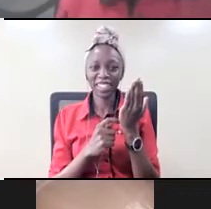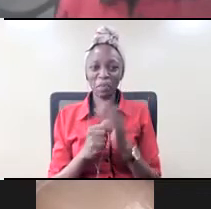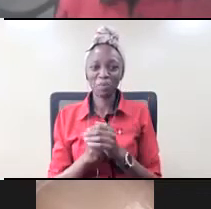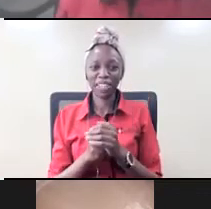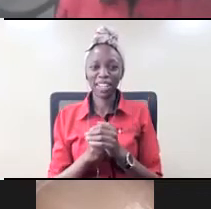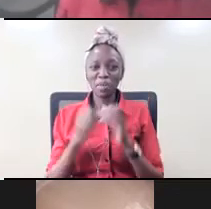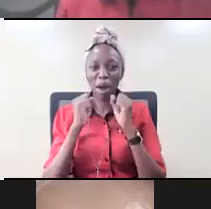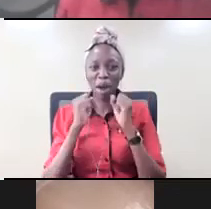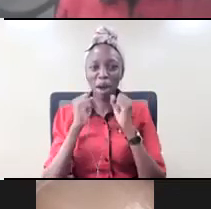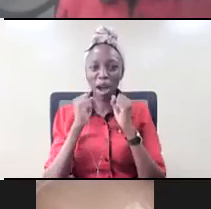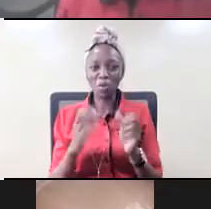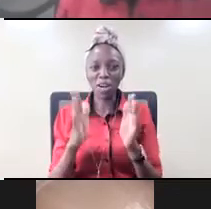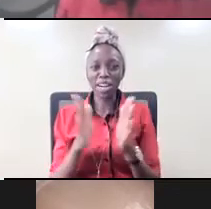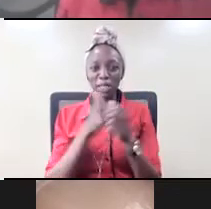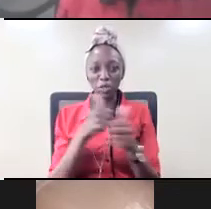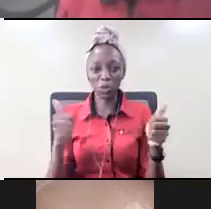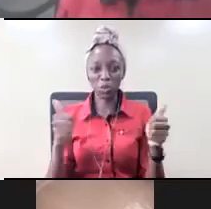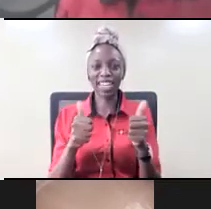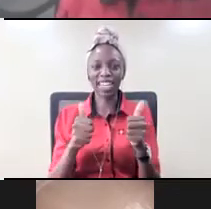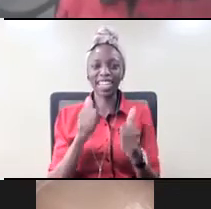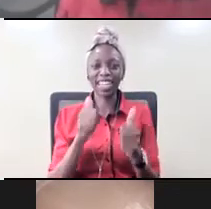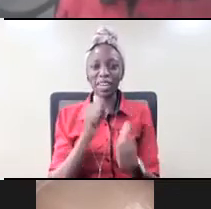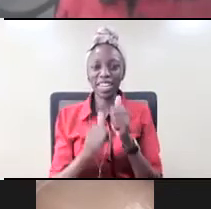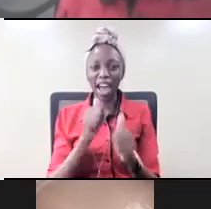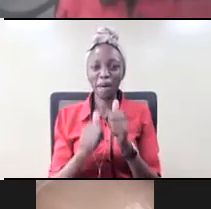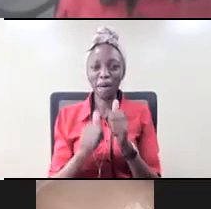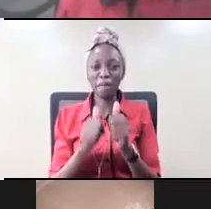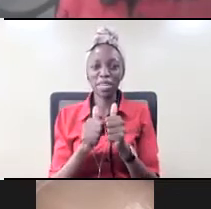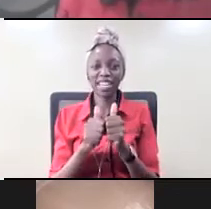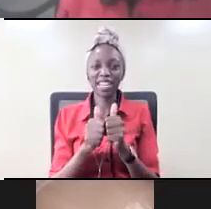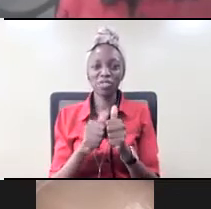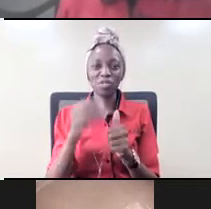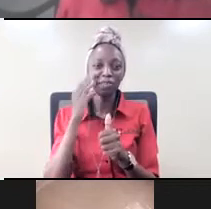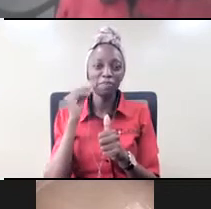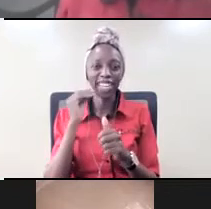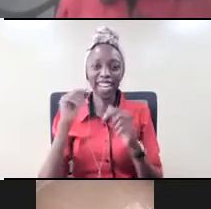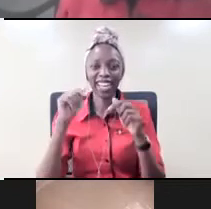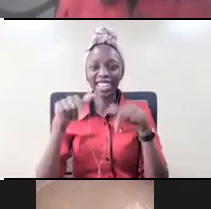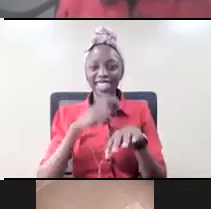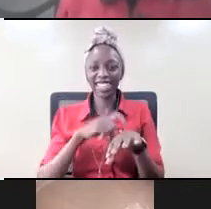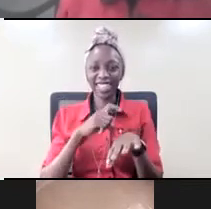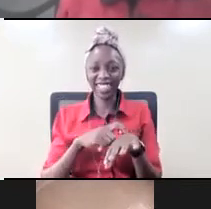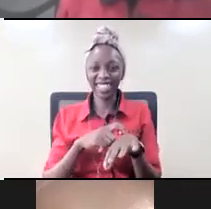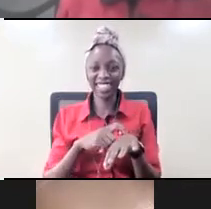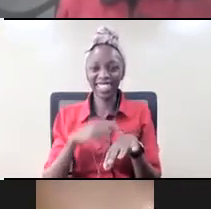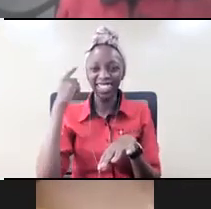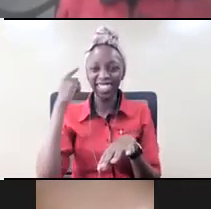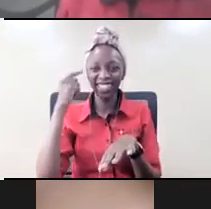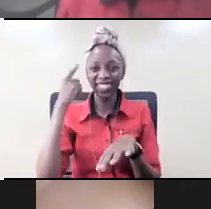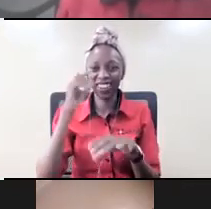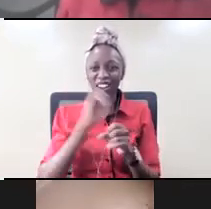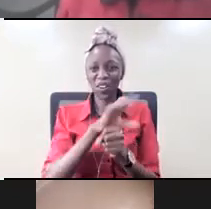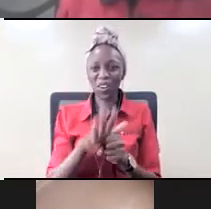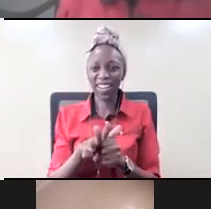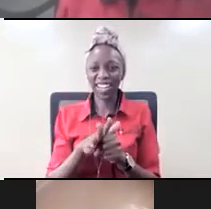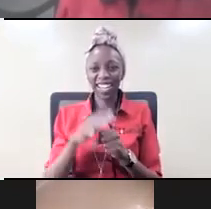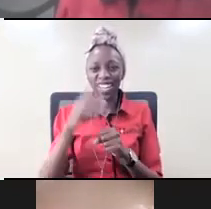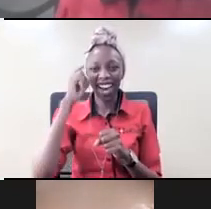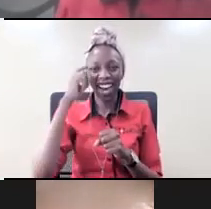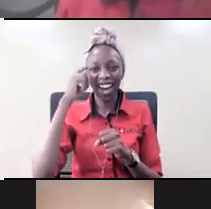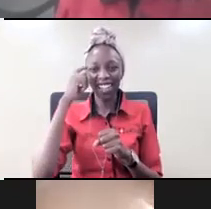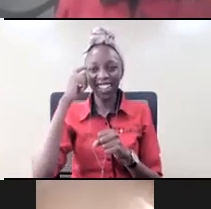them, but I guess I'll start with Kiswahili. So the questions, as we know, for this